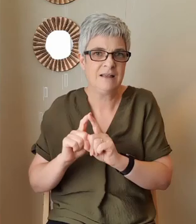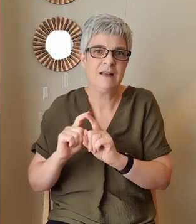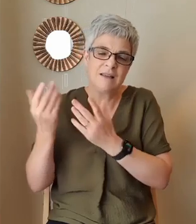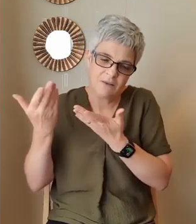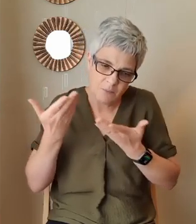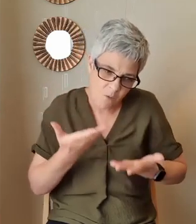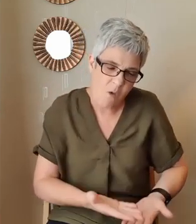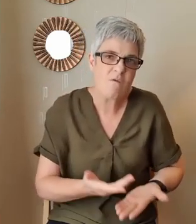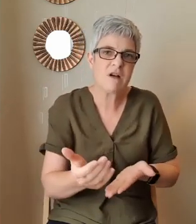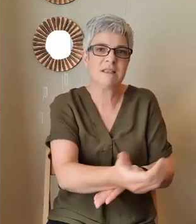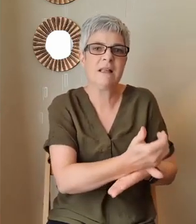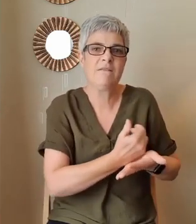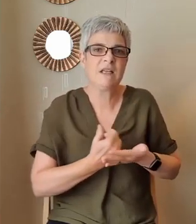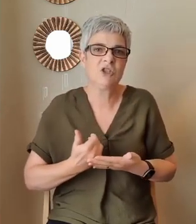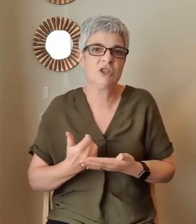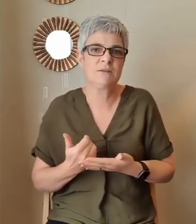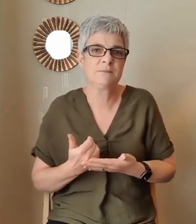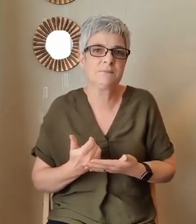and his salvation.